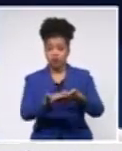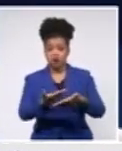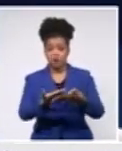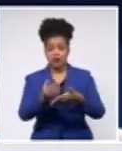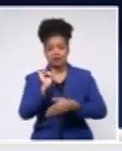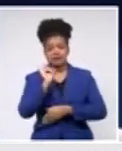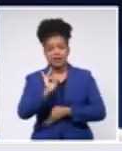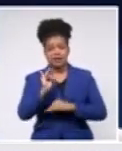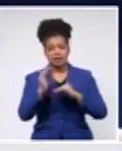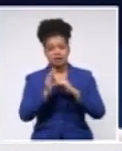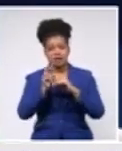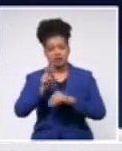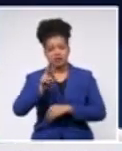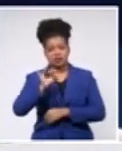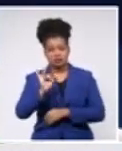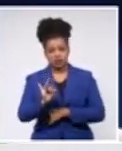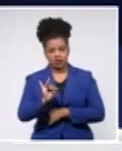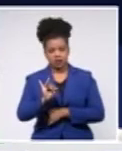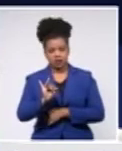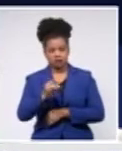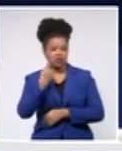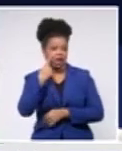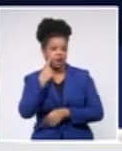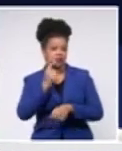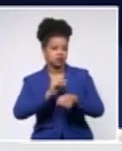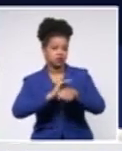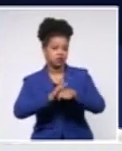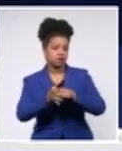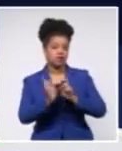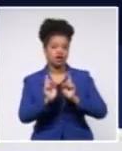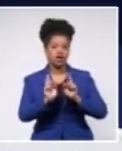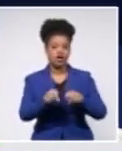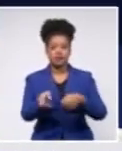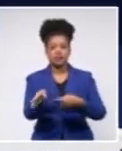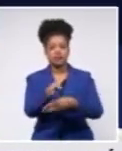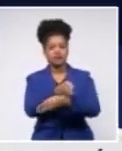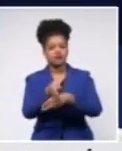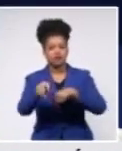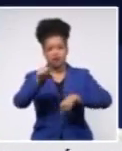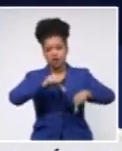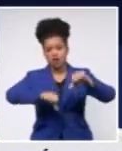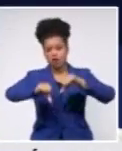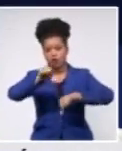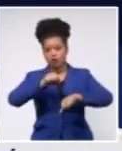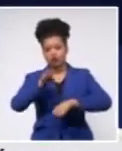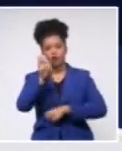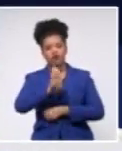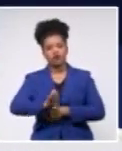7,027, in our various molecular biology laboratories.